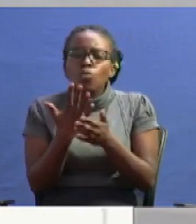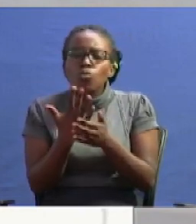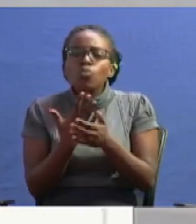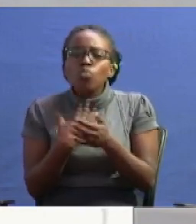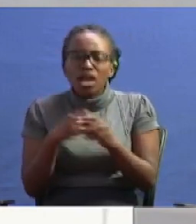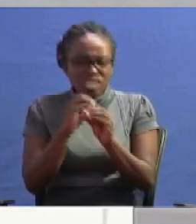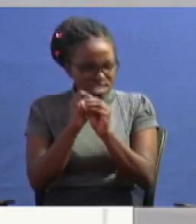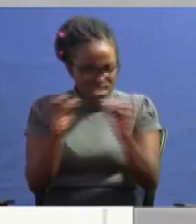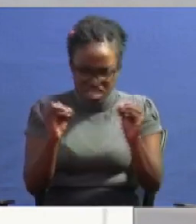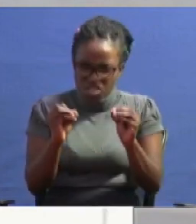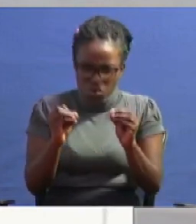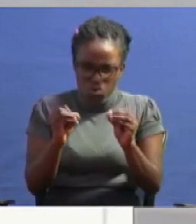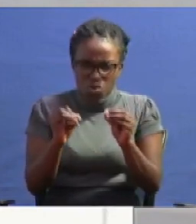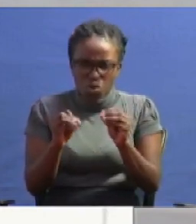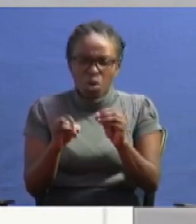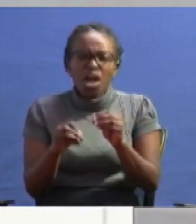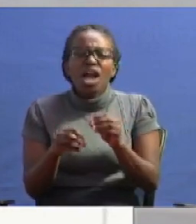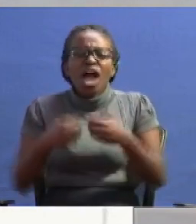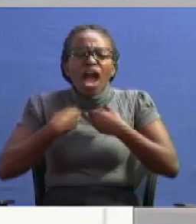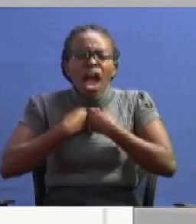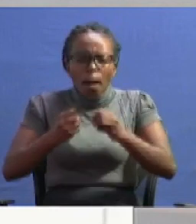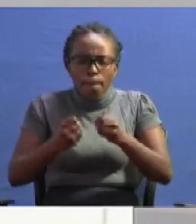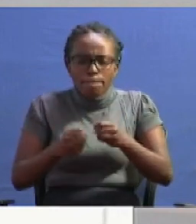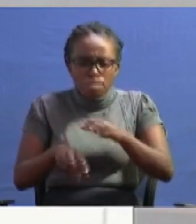his deputy. Is it now,